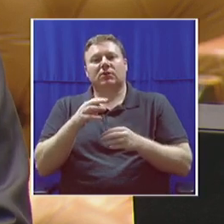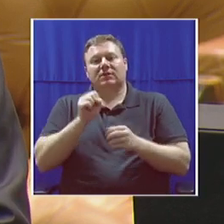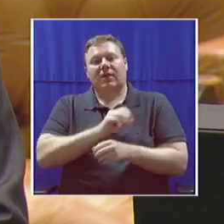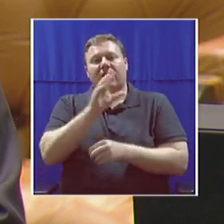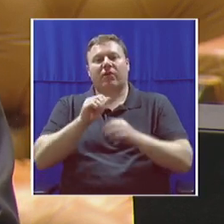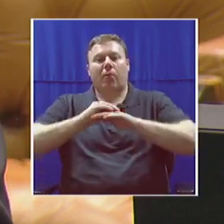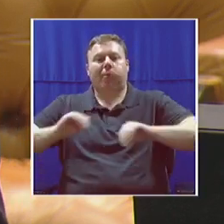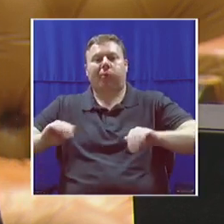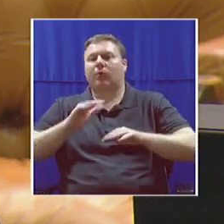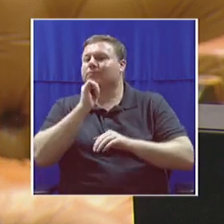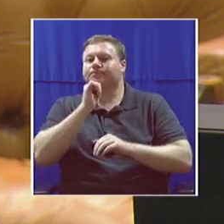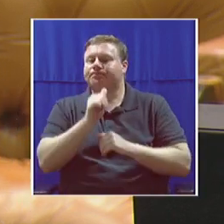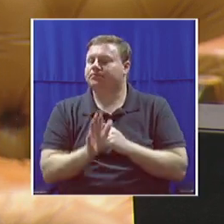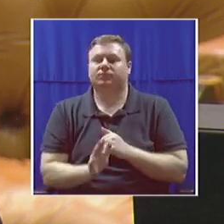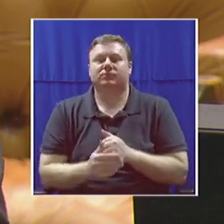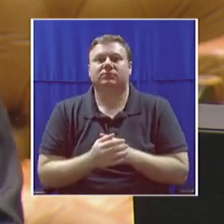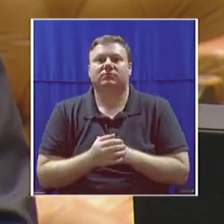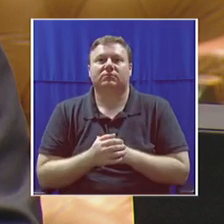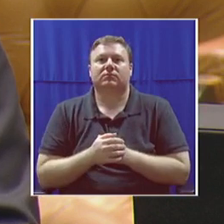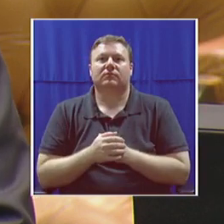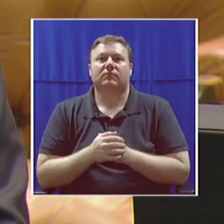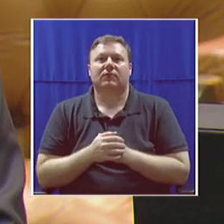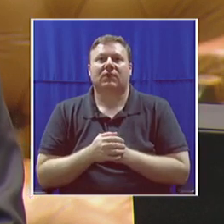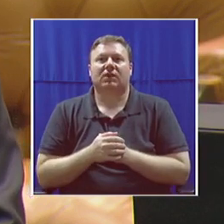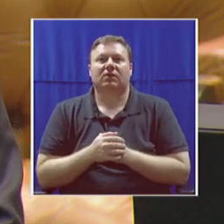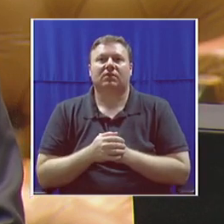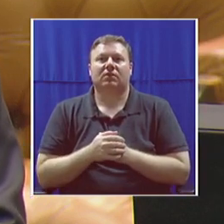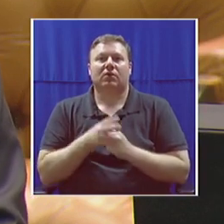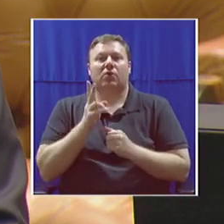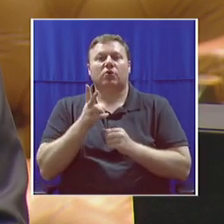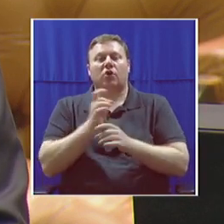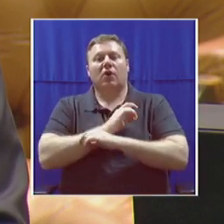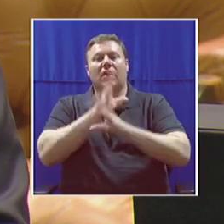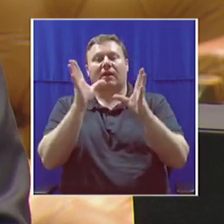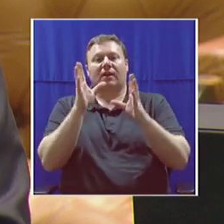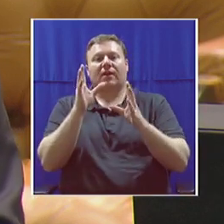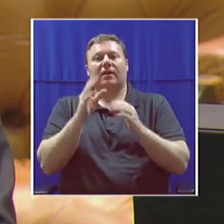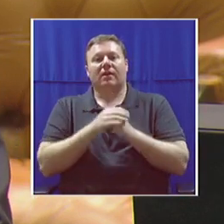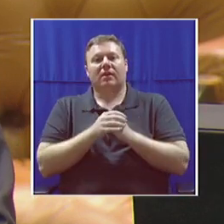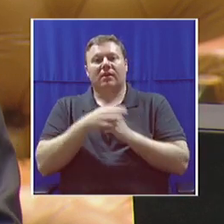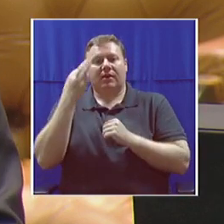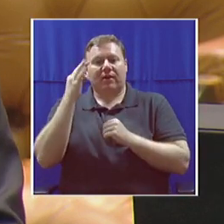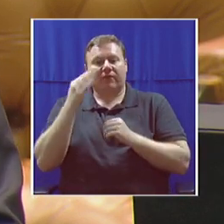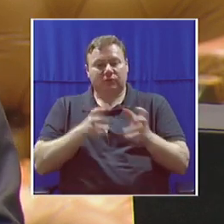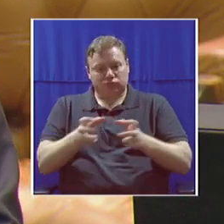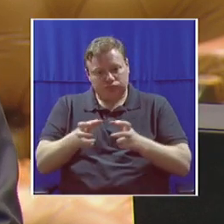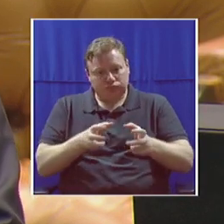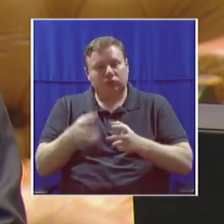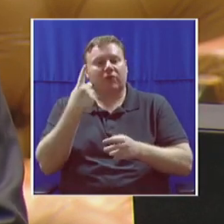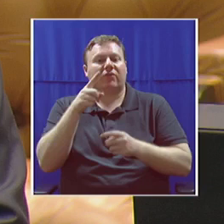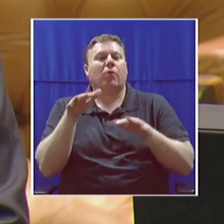provide effective transparent accountable and coherent government for the Republic and its